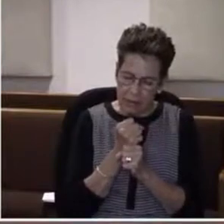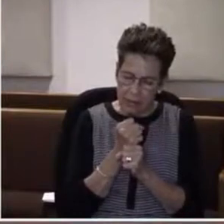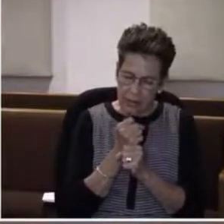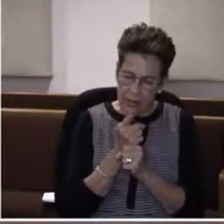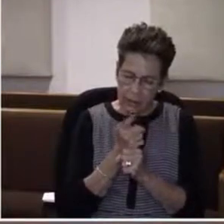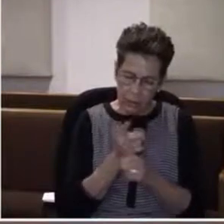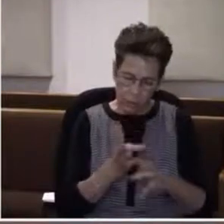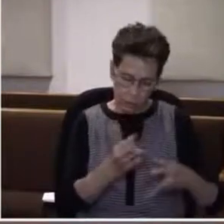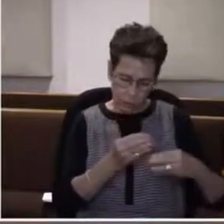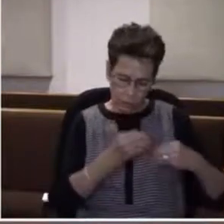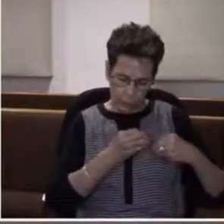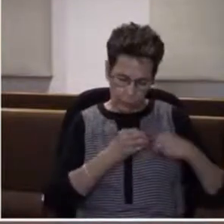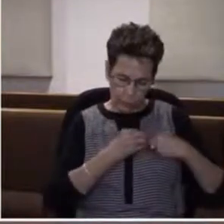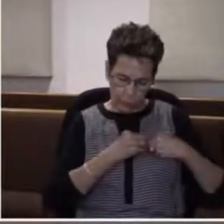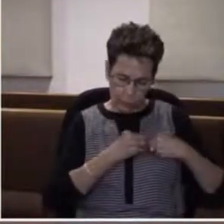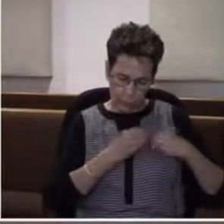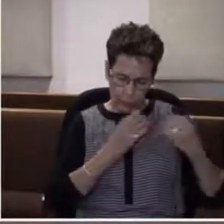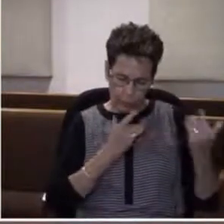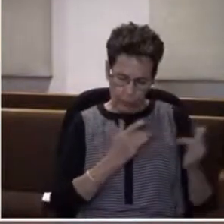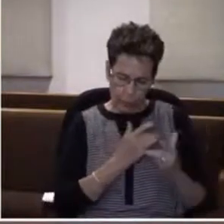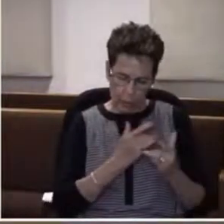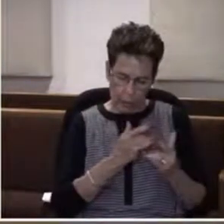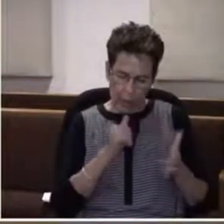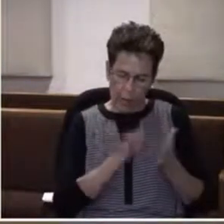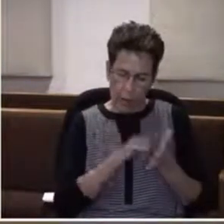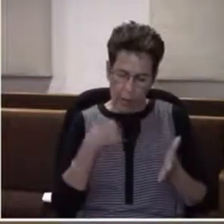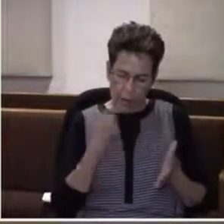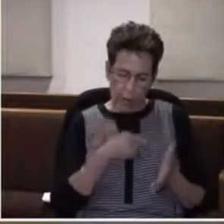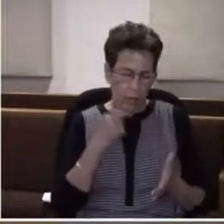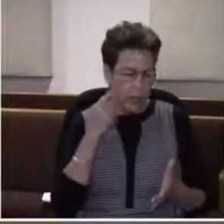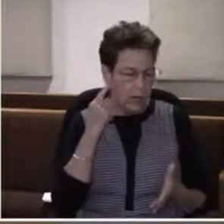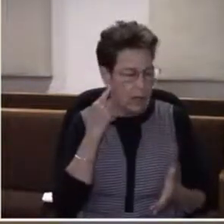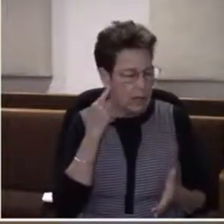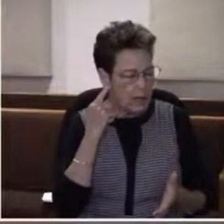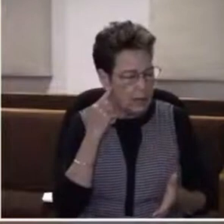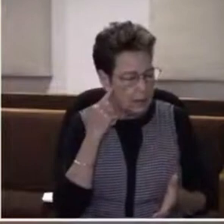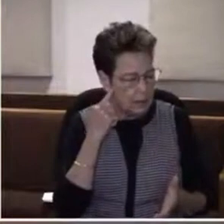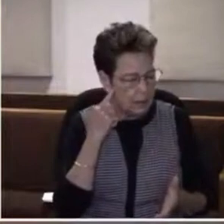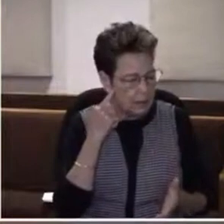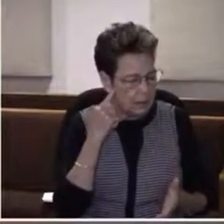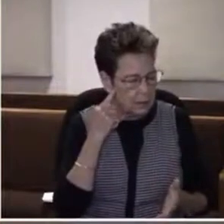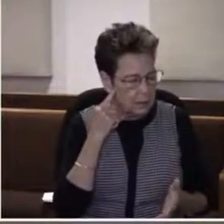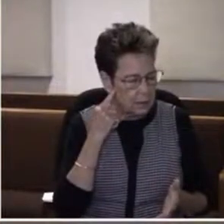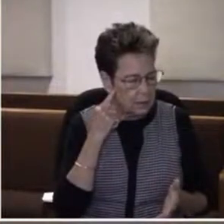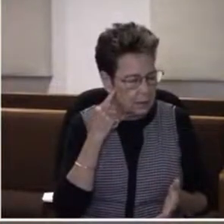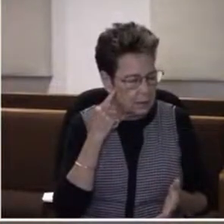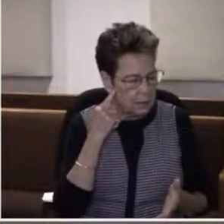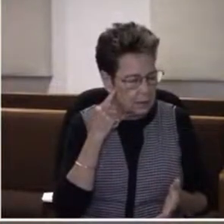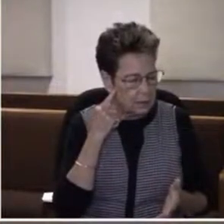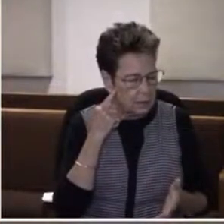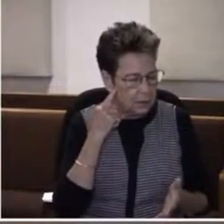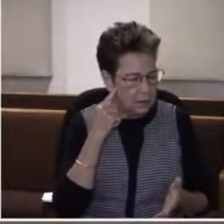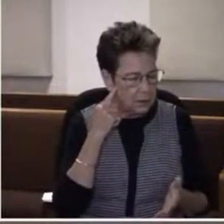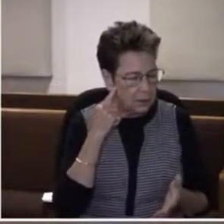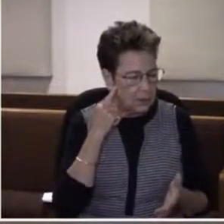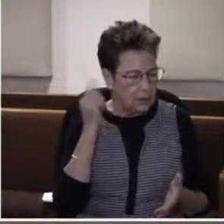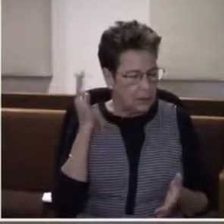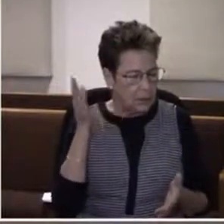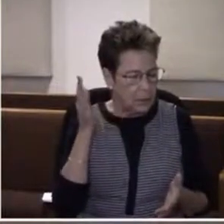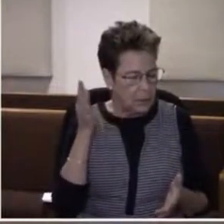hearts and that we would listen to the widow of Zarephath as she would tell us, step out by faith,